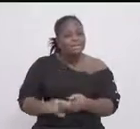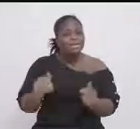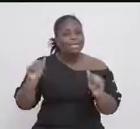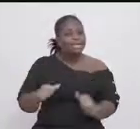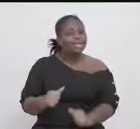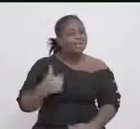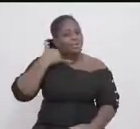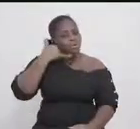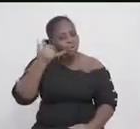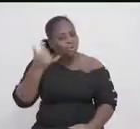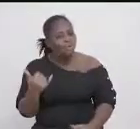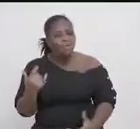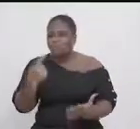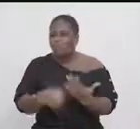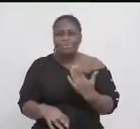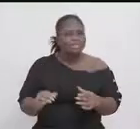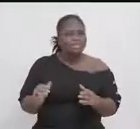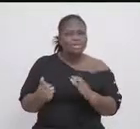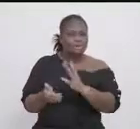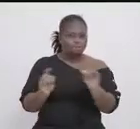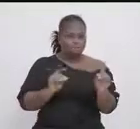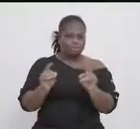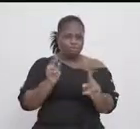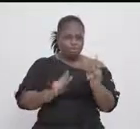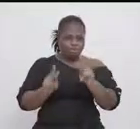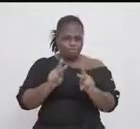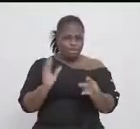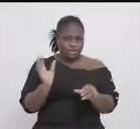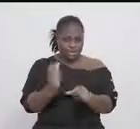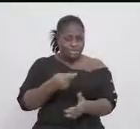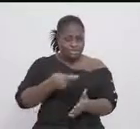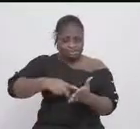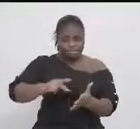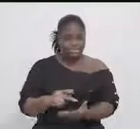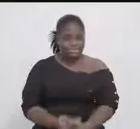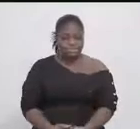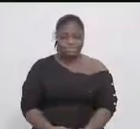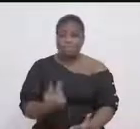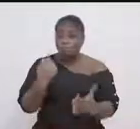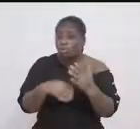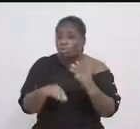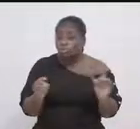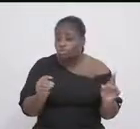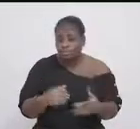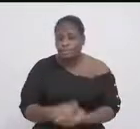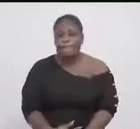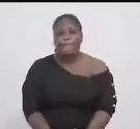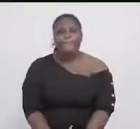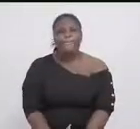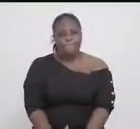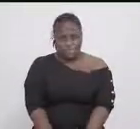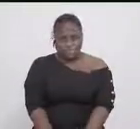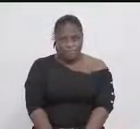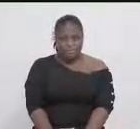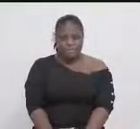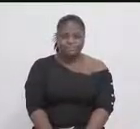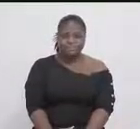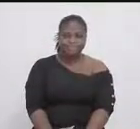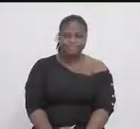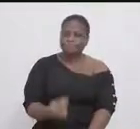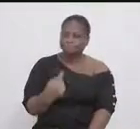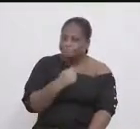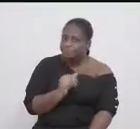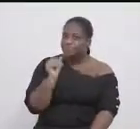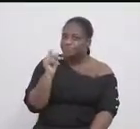website? How do people get part of what you do? Let me start with Ernestina. Okay, so we